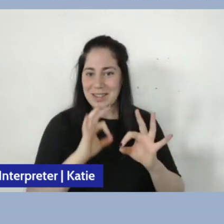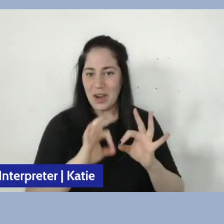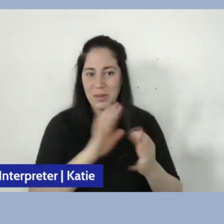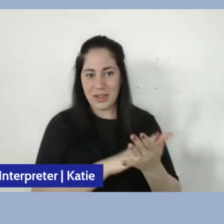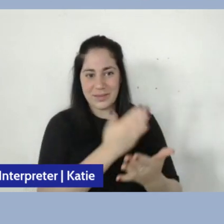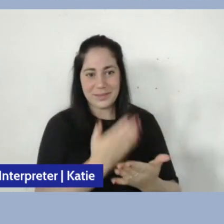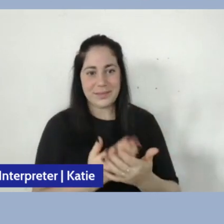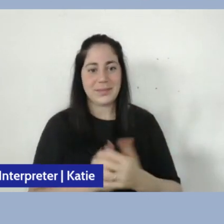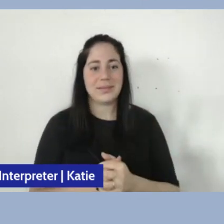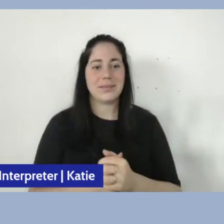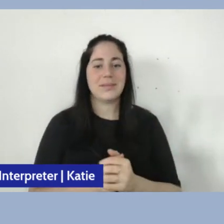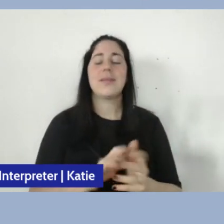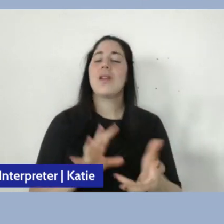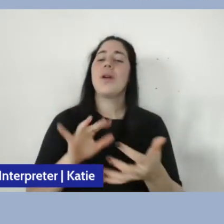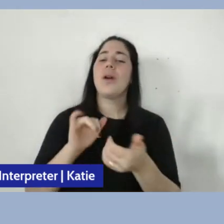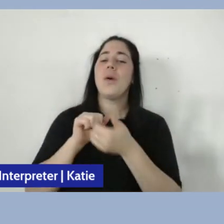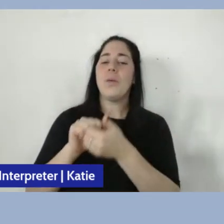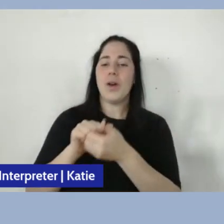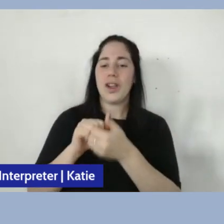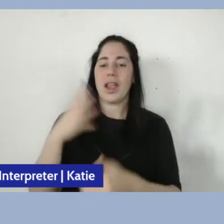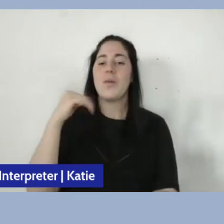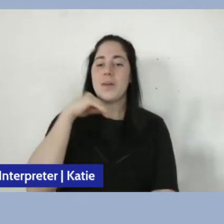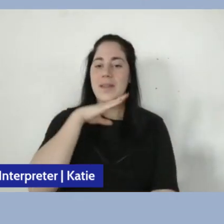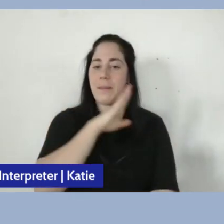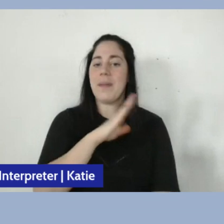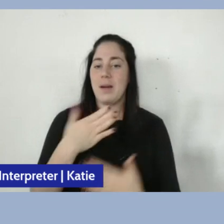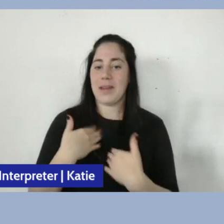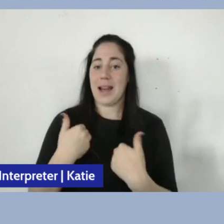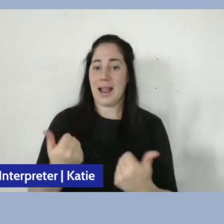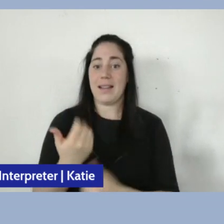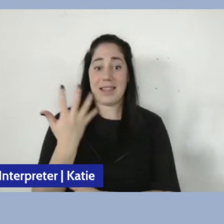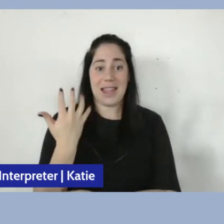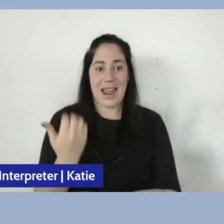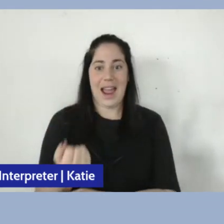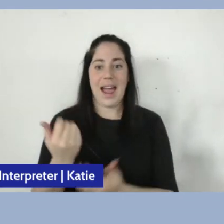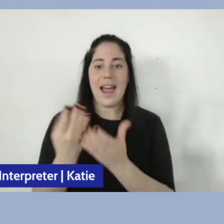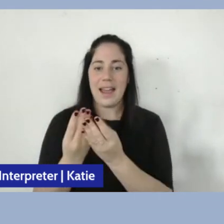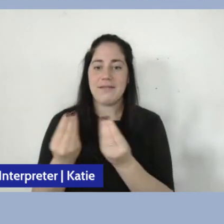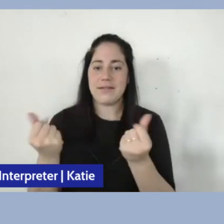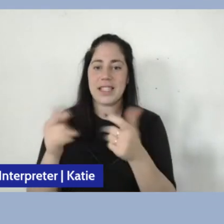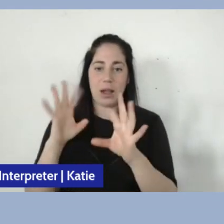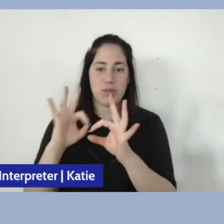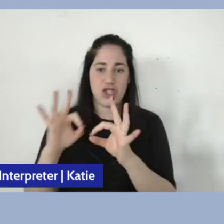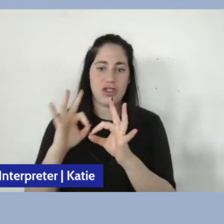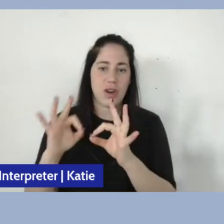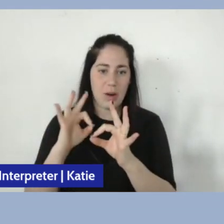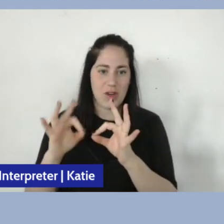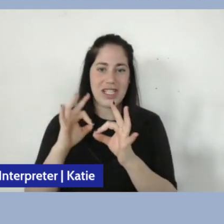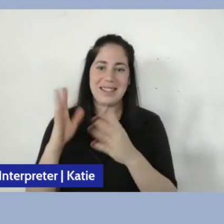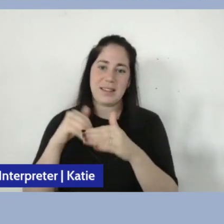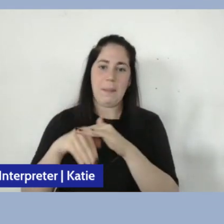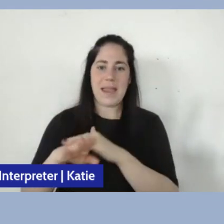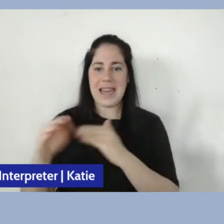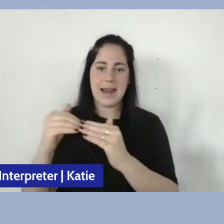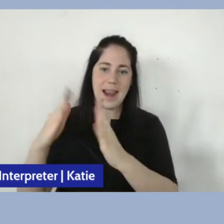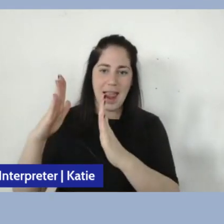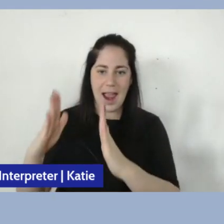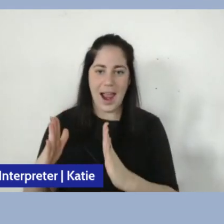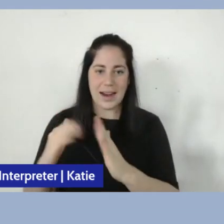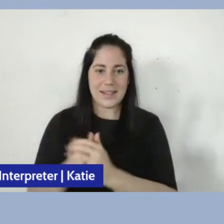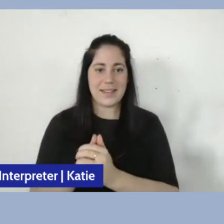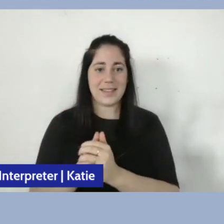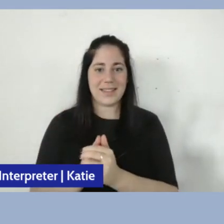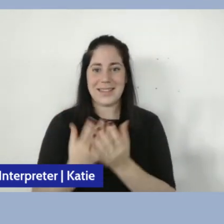Working with Melbourne Health, we do have some in-house interpreters who are invaluable. There are some real